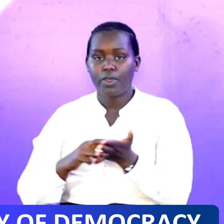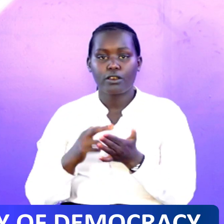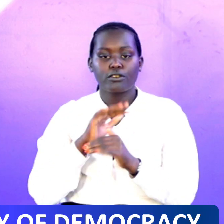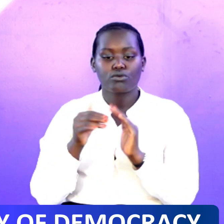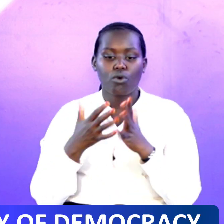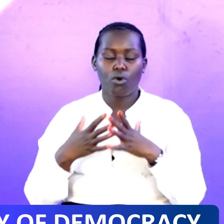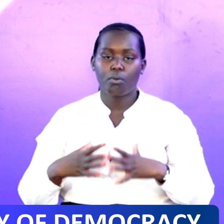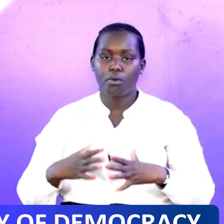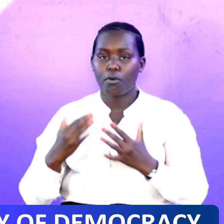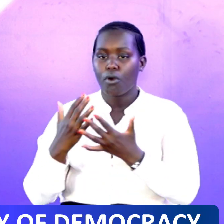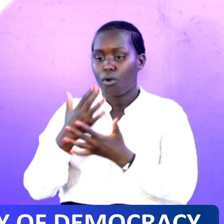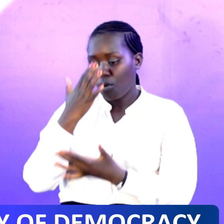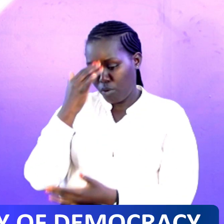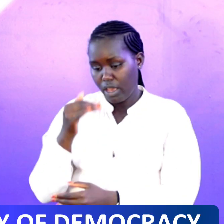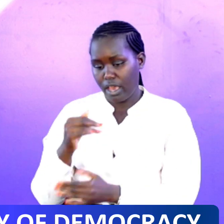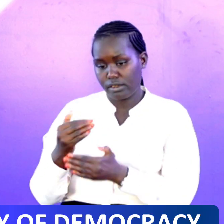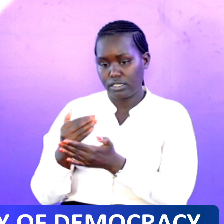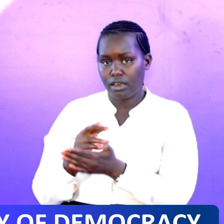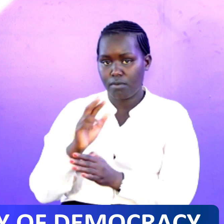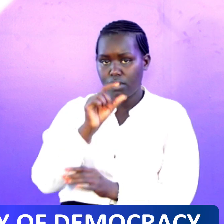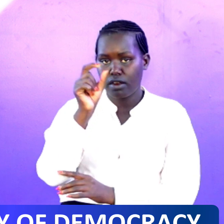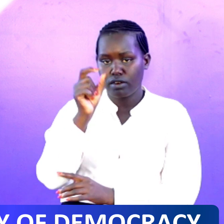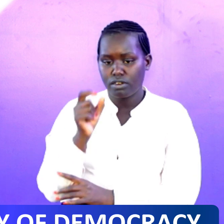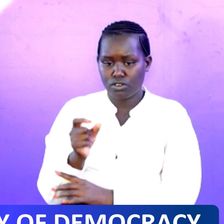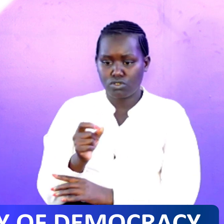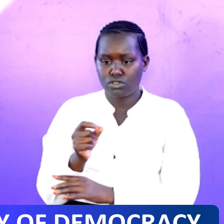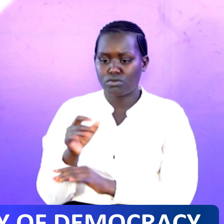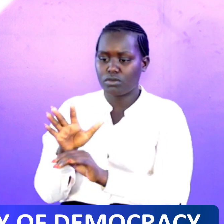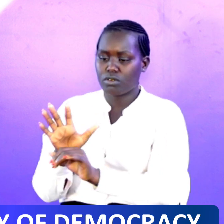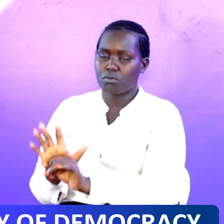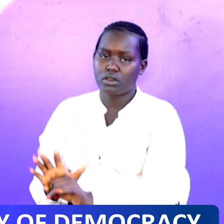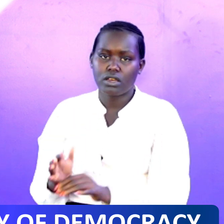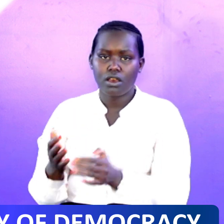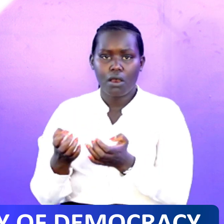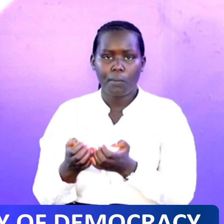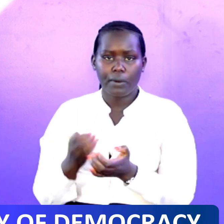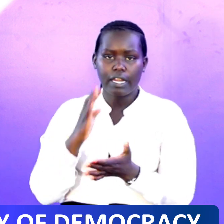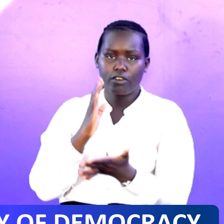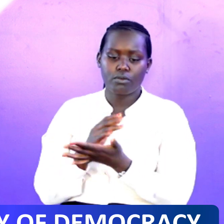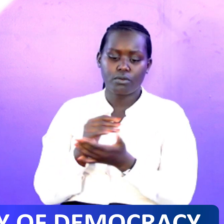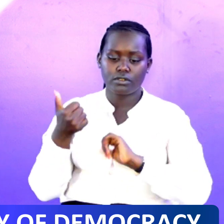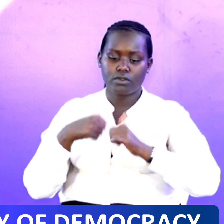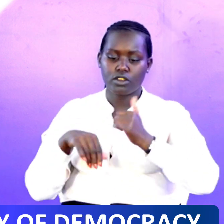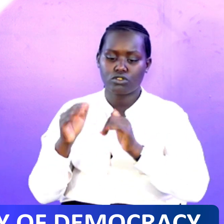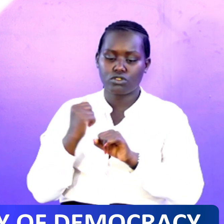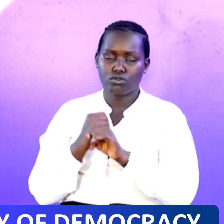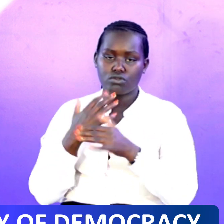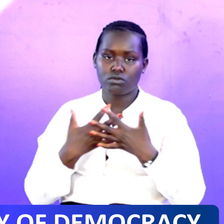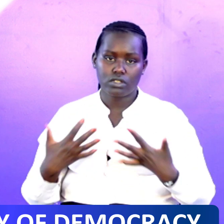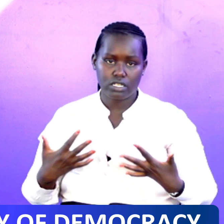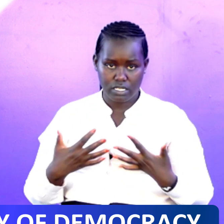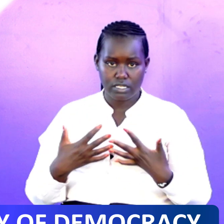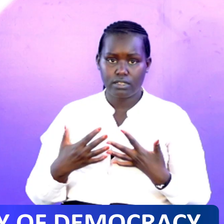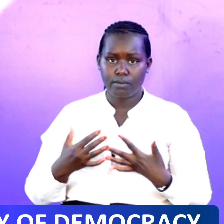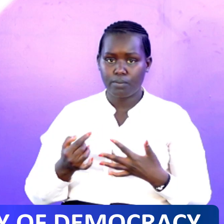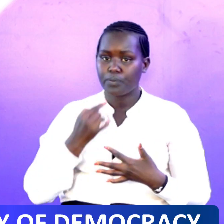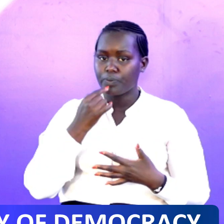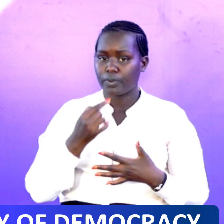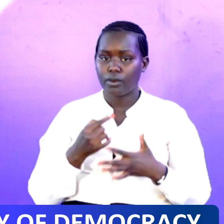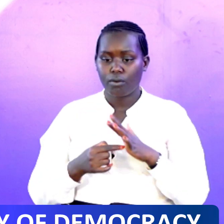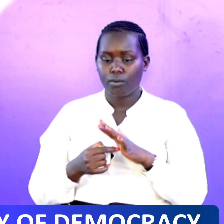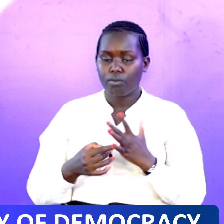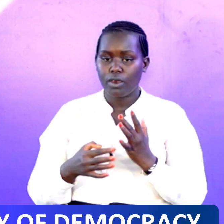some regions seen to be marginalized? Yeah. Why do we need affirmative action to do things? So the time here we talked, Alan, I